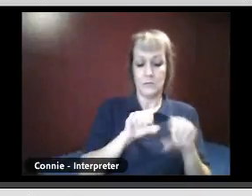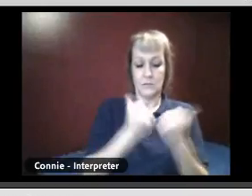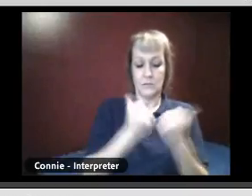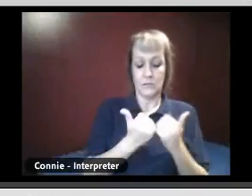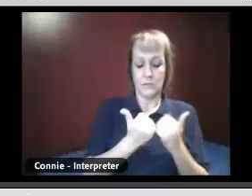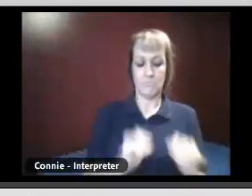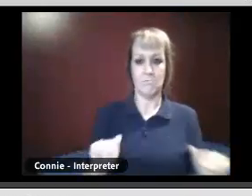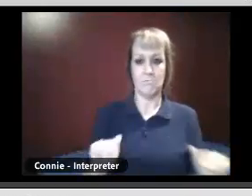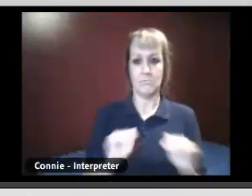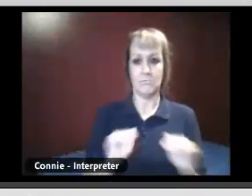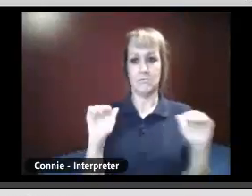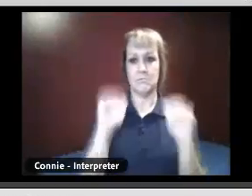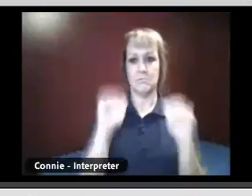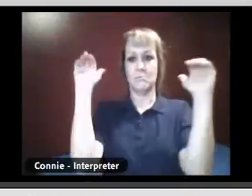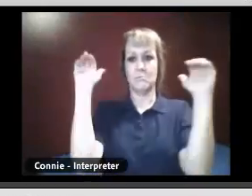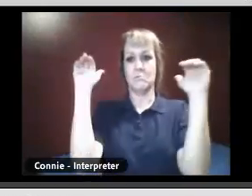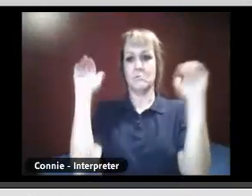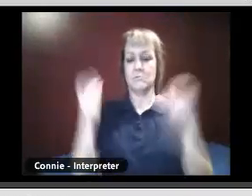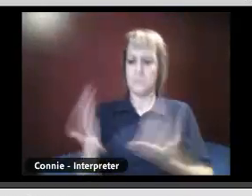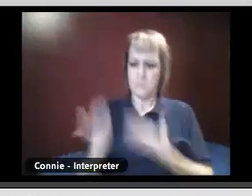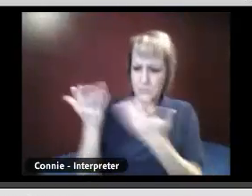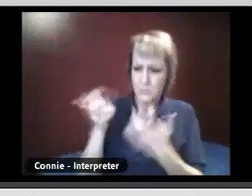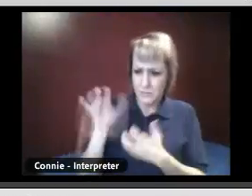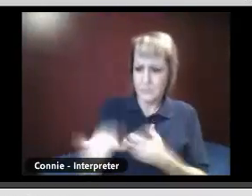everybody suggested take the position.